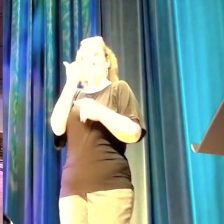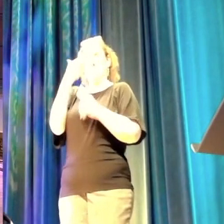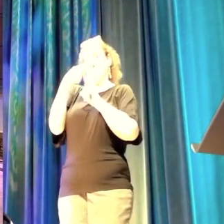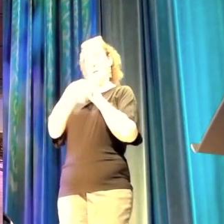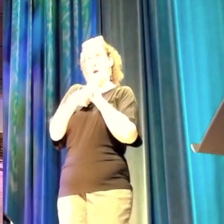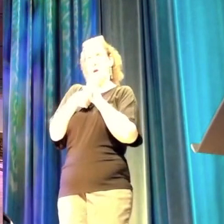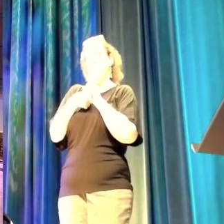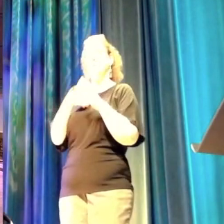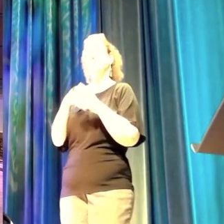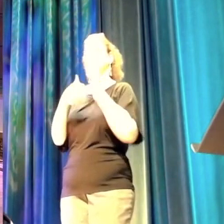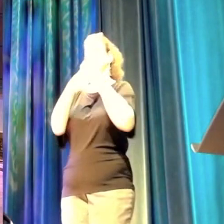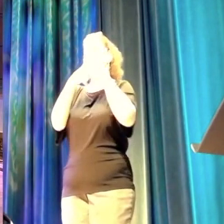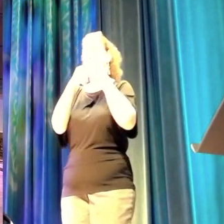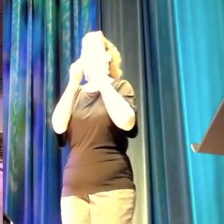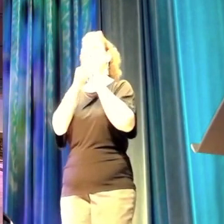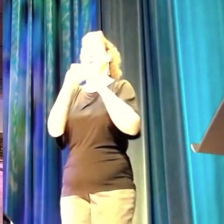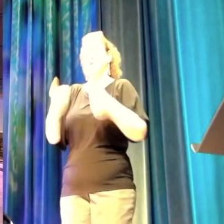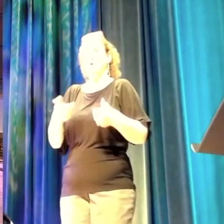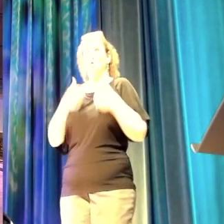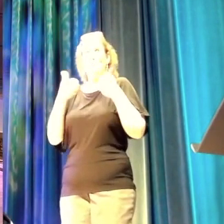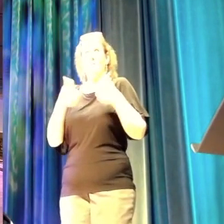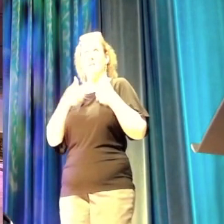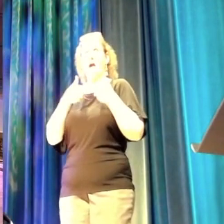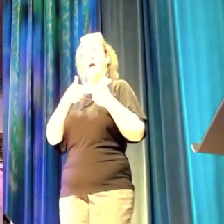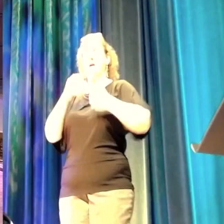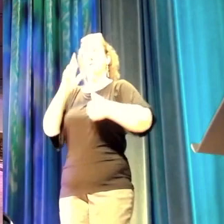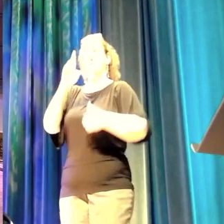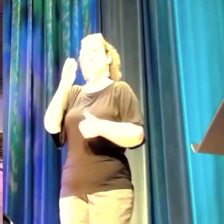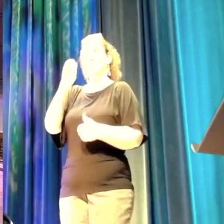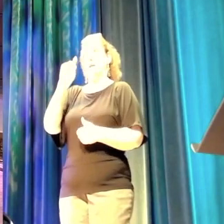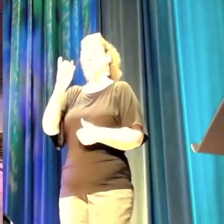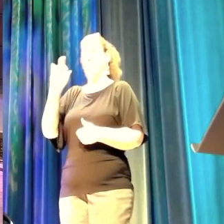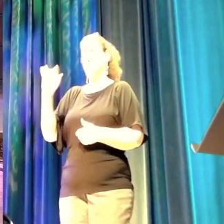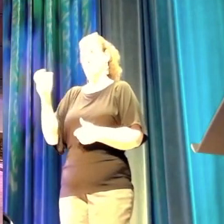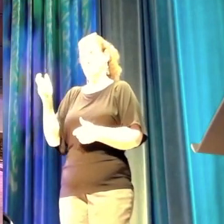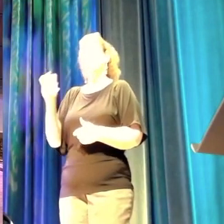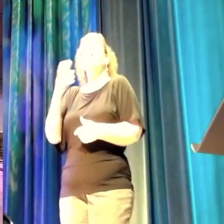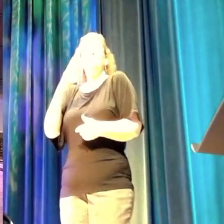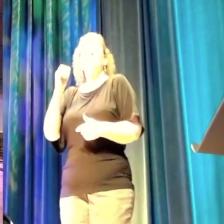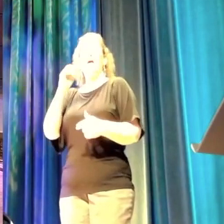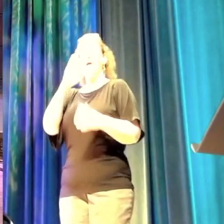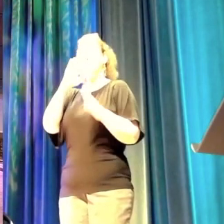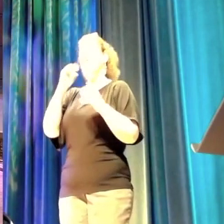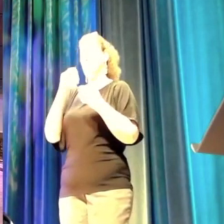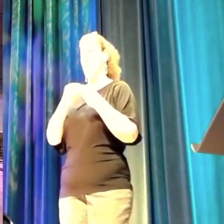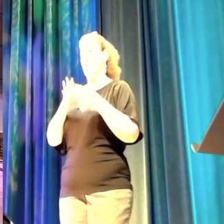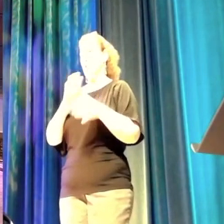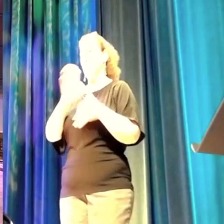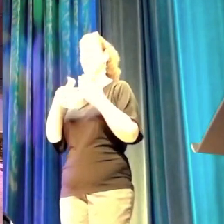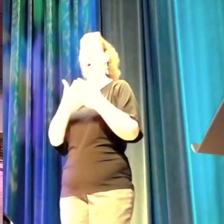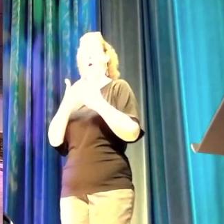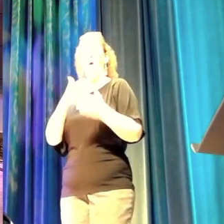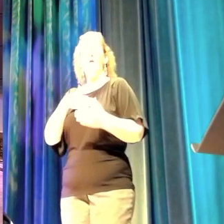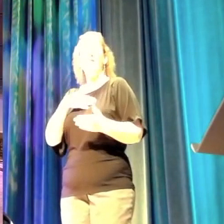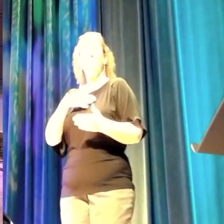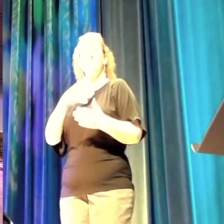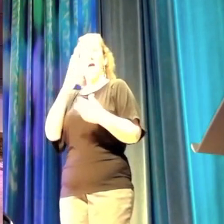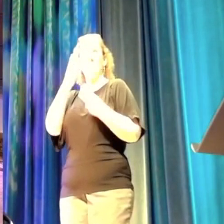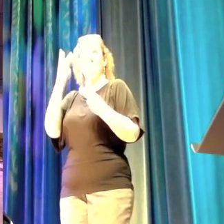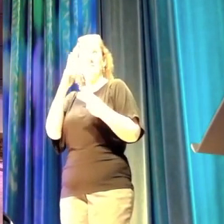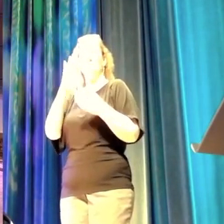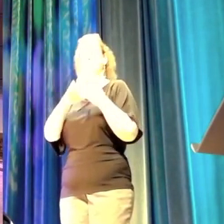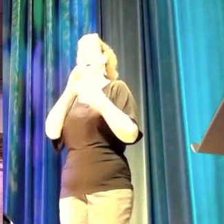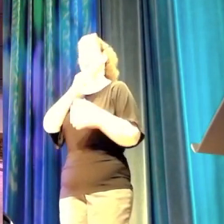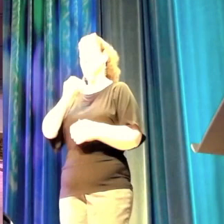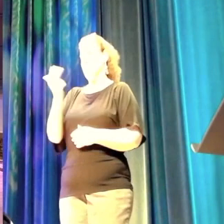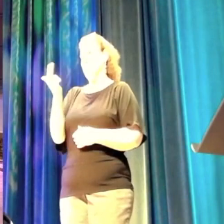was diagnosed with juvenile retinoschisis and was expected to lose all of my vision By age